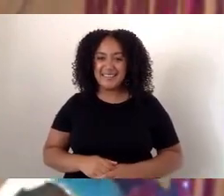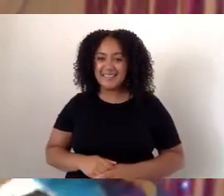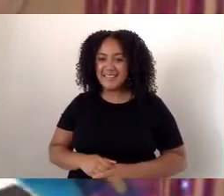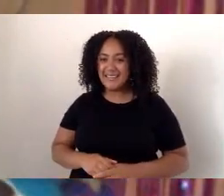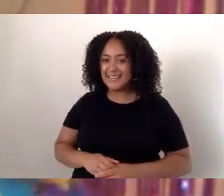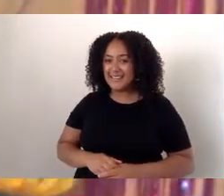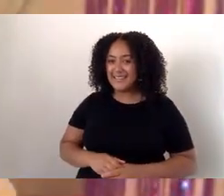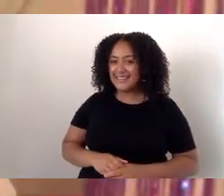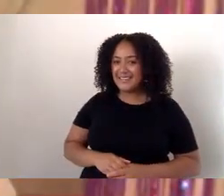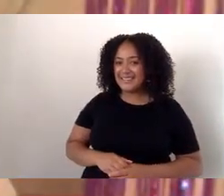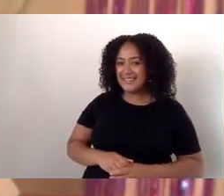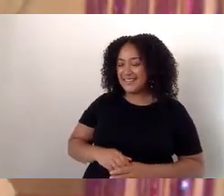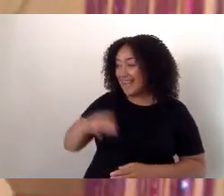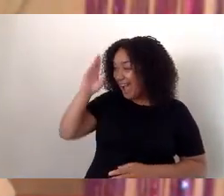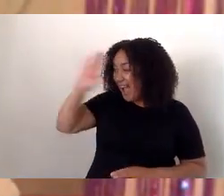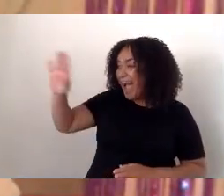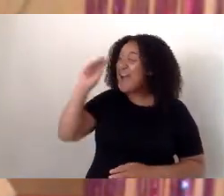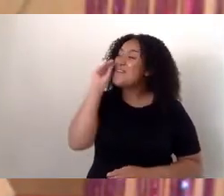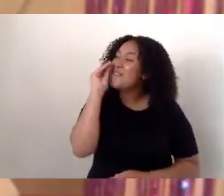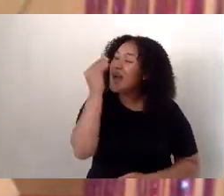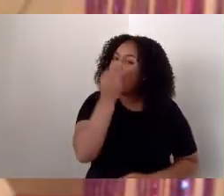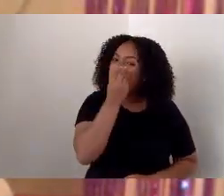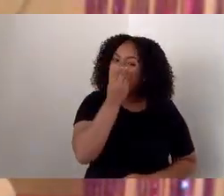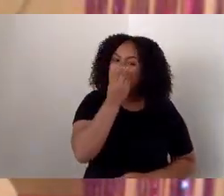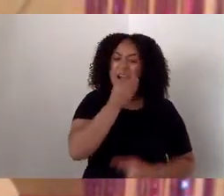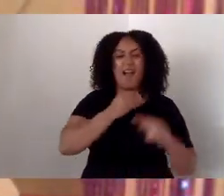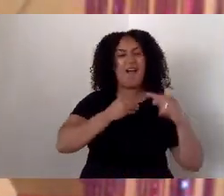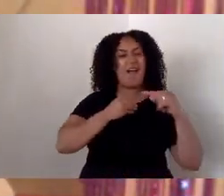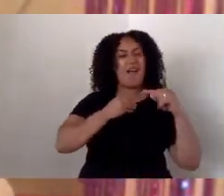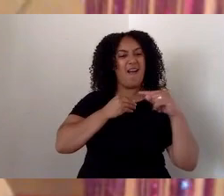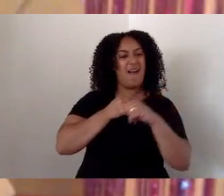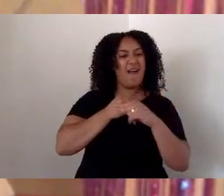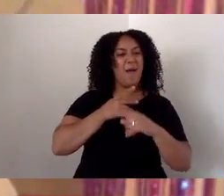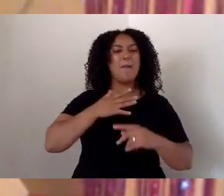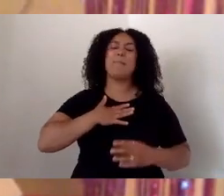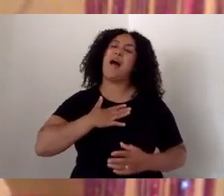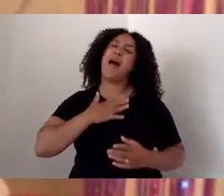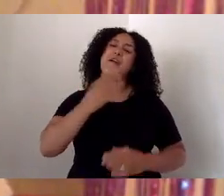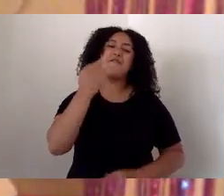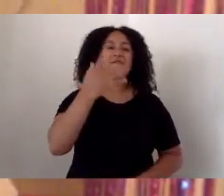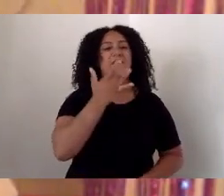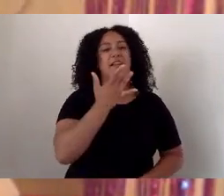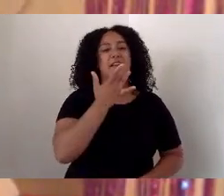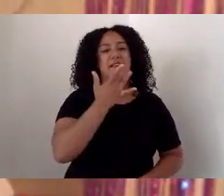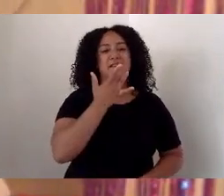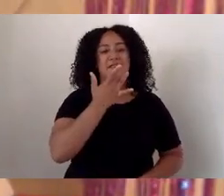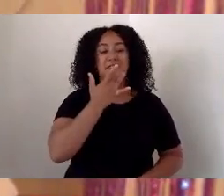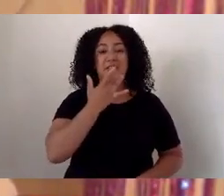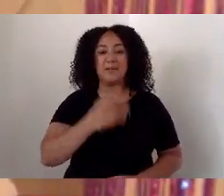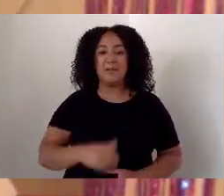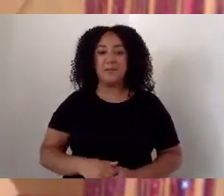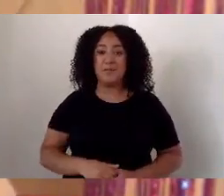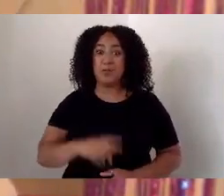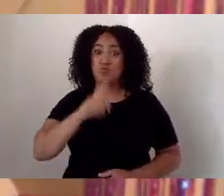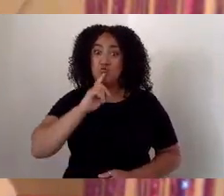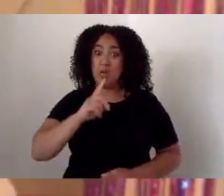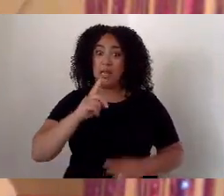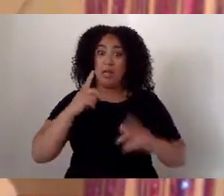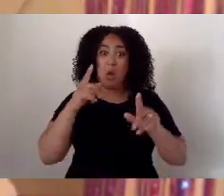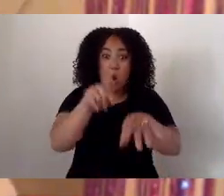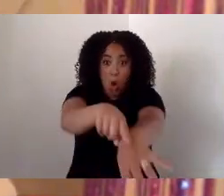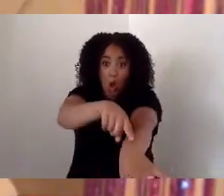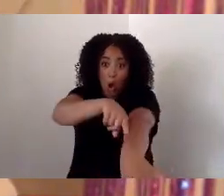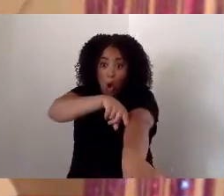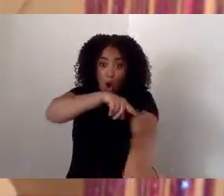Flower. Flower is one of my favorite puppets, and they're actually really big. I